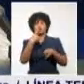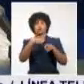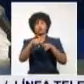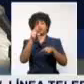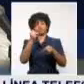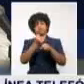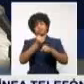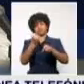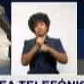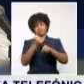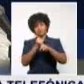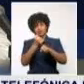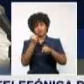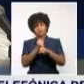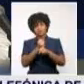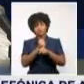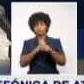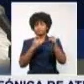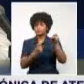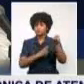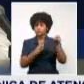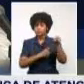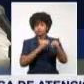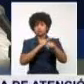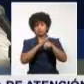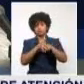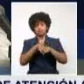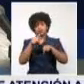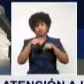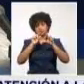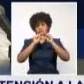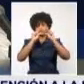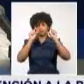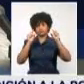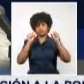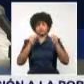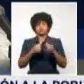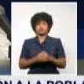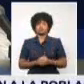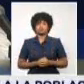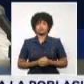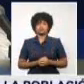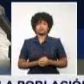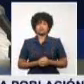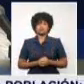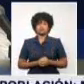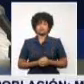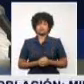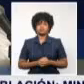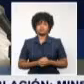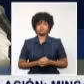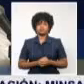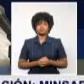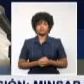and others who are part of this effort. This is comforting.